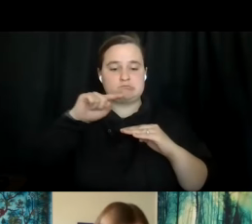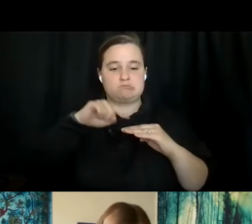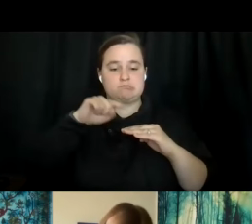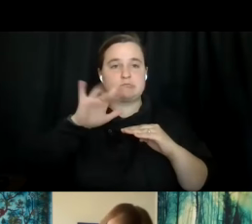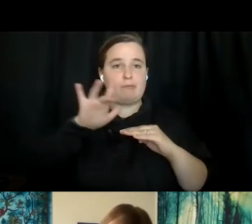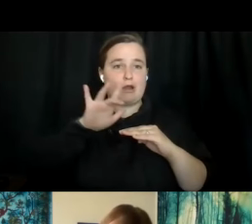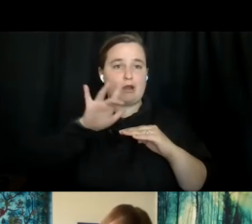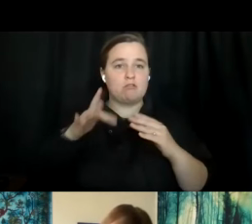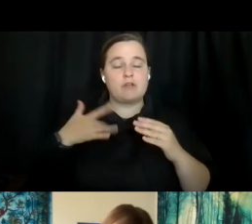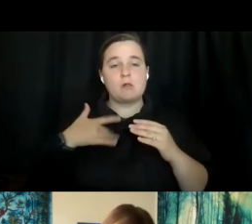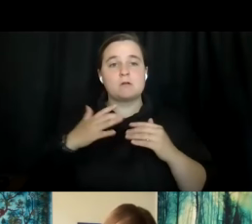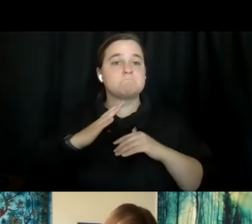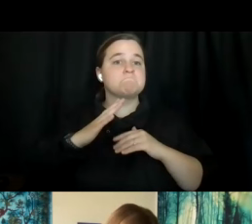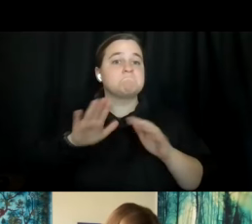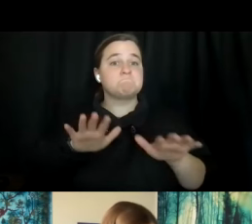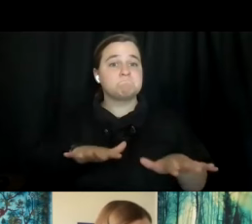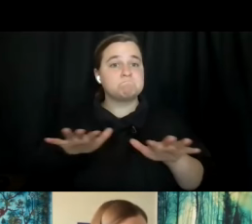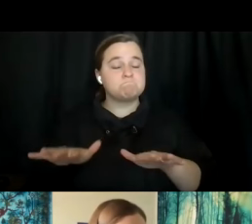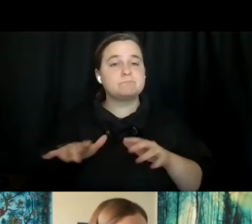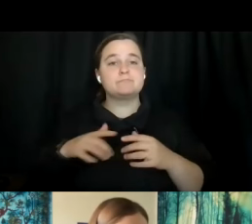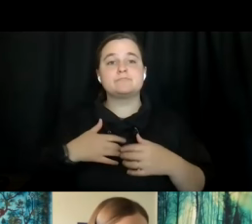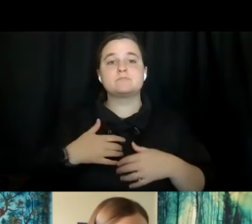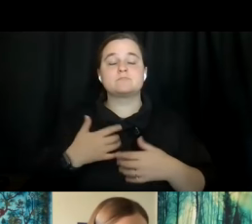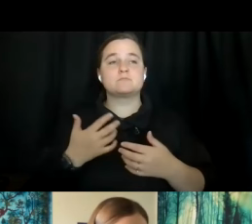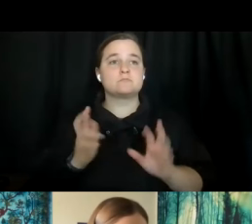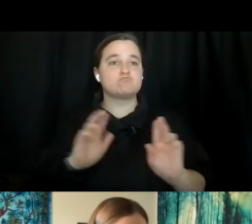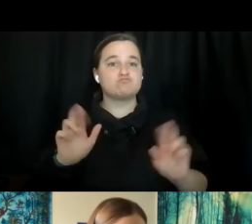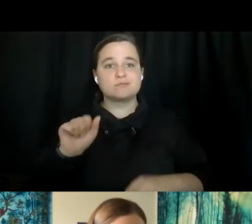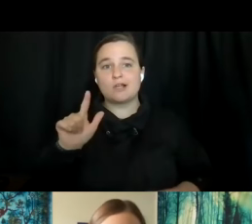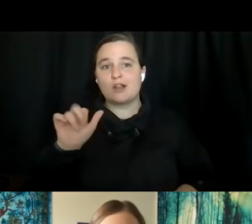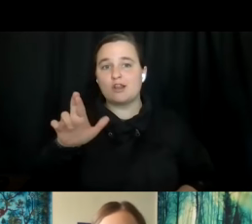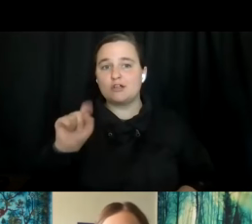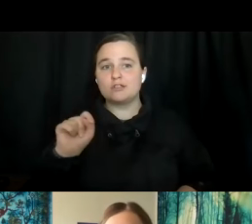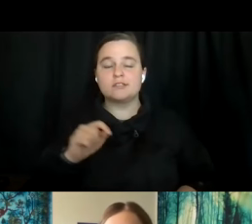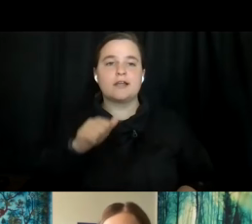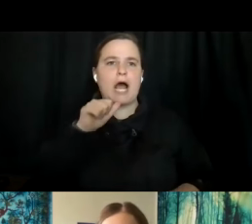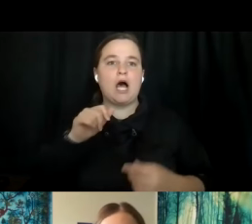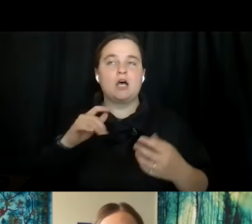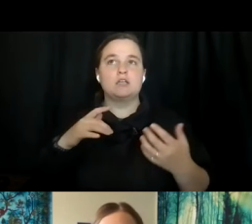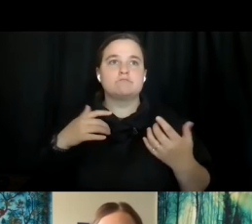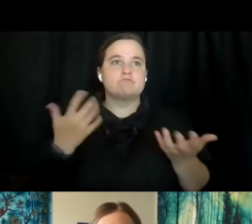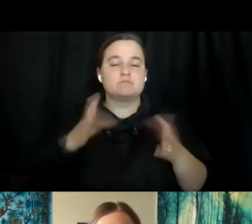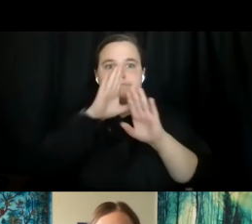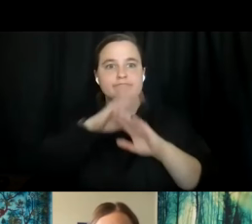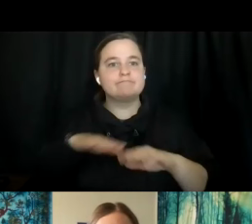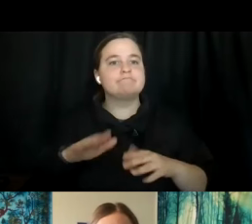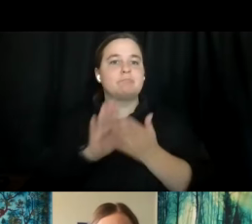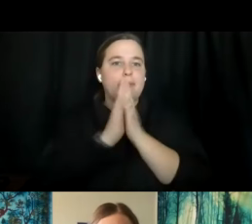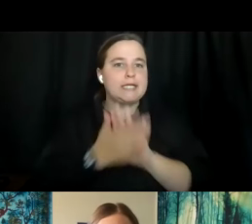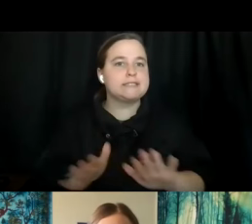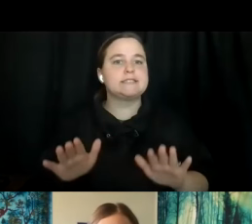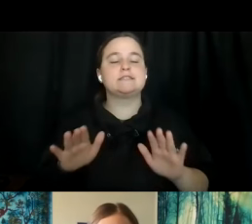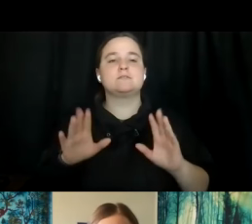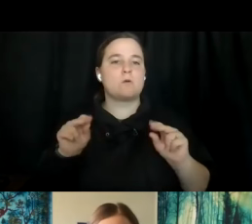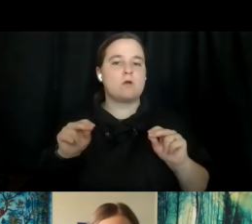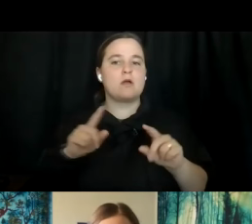calm or alert. So it doesn't mean that we're just like, I guess, calm and serene all the time, but we're at this like stable